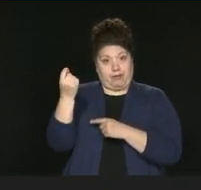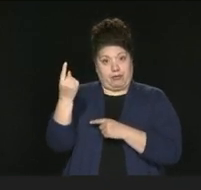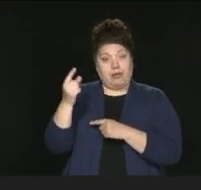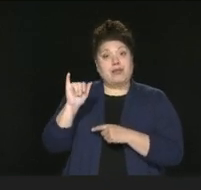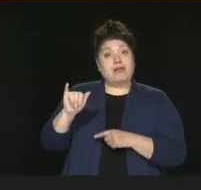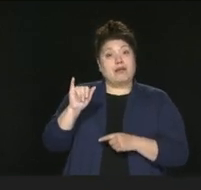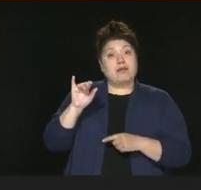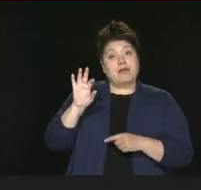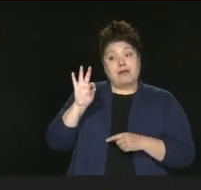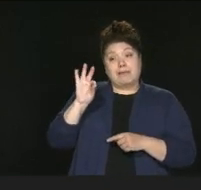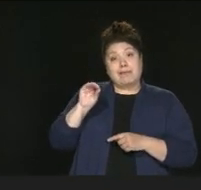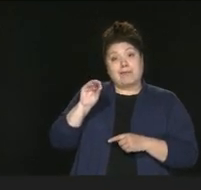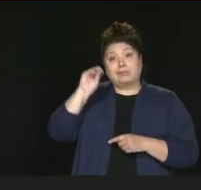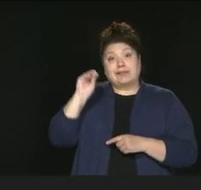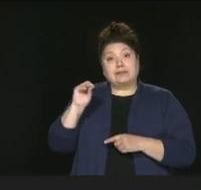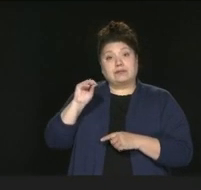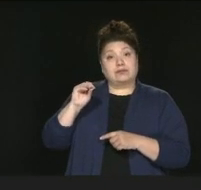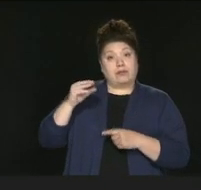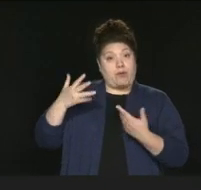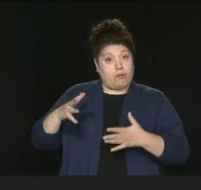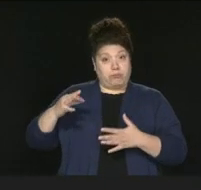been processed,